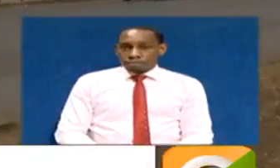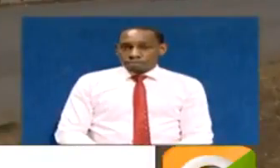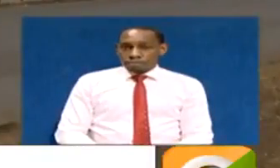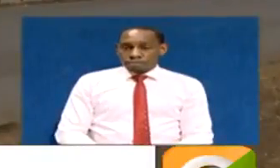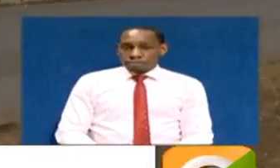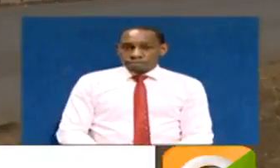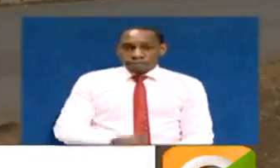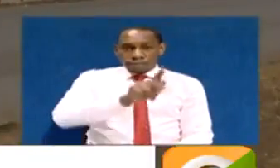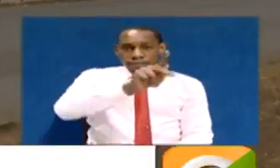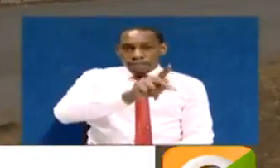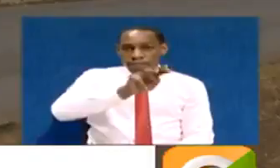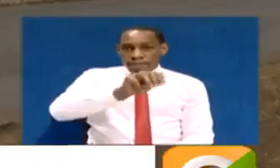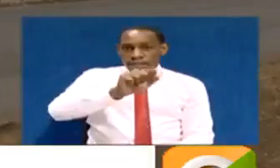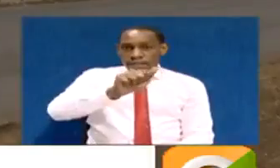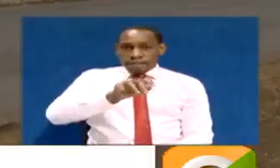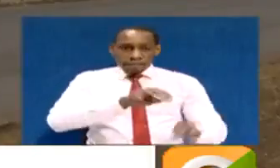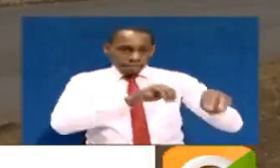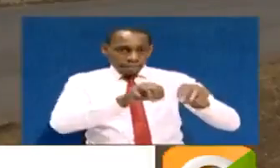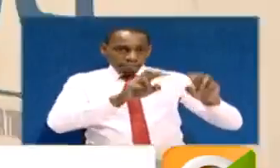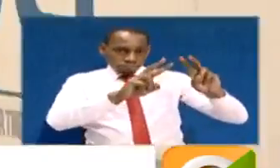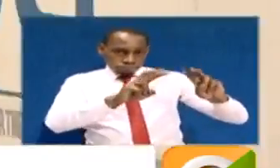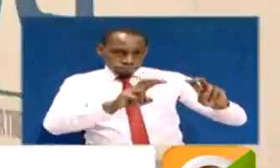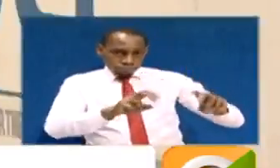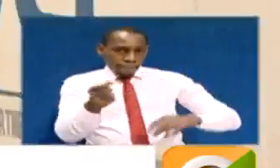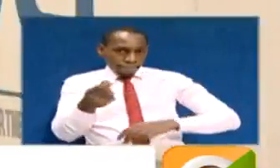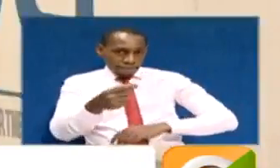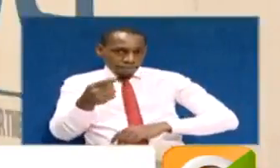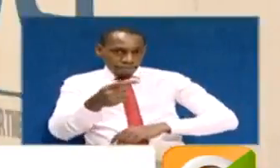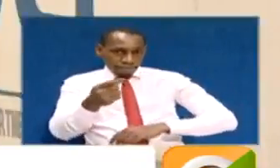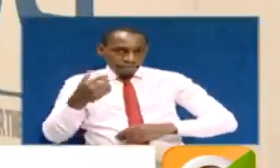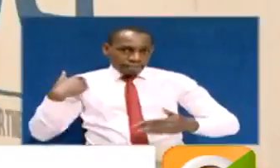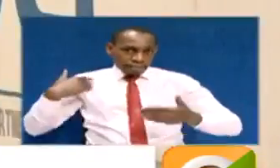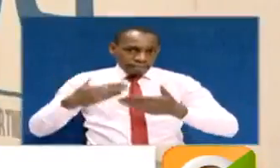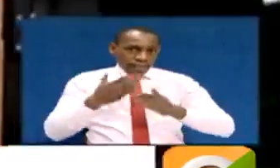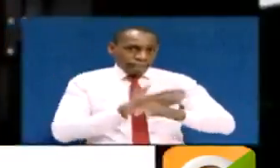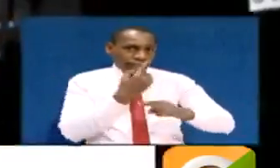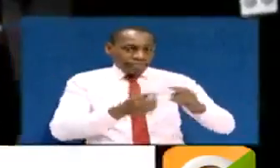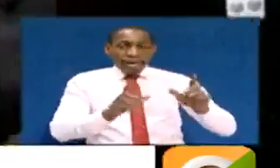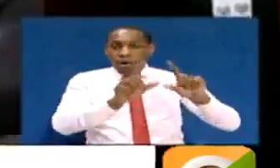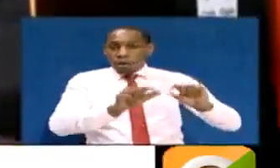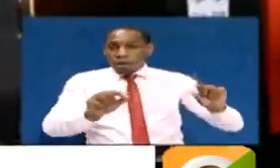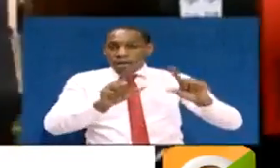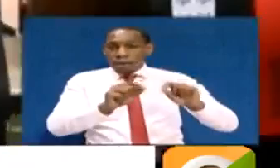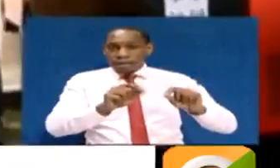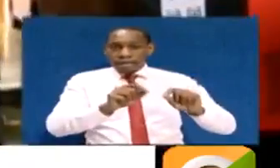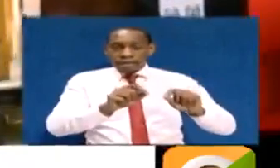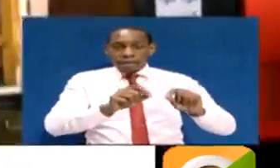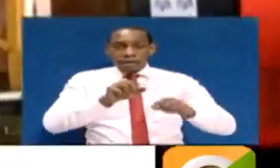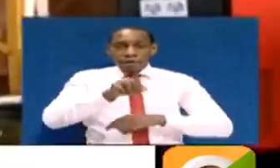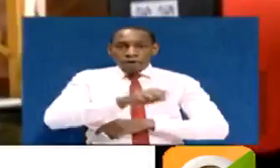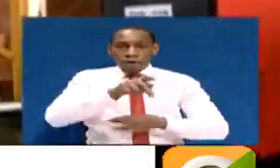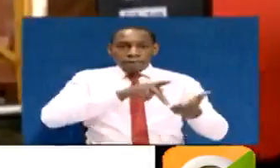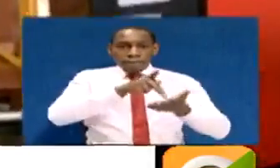The KEMSA management has been under investigation for months now, since last year, when allegations of illegal procurement